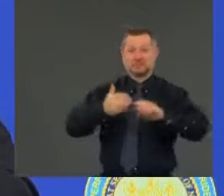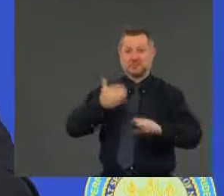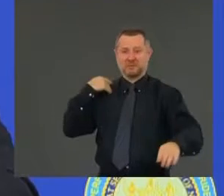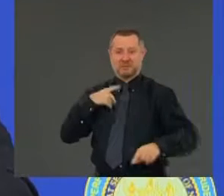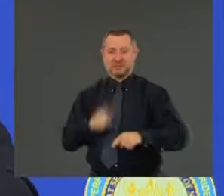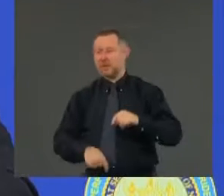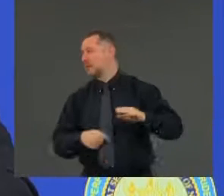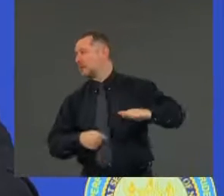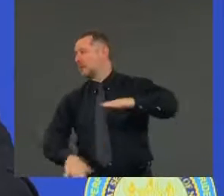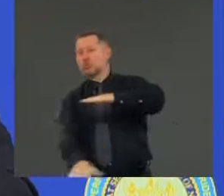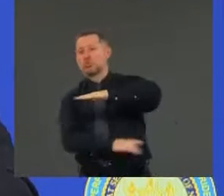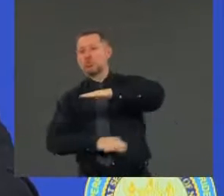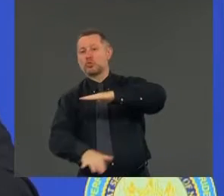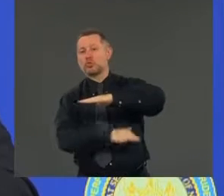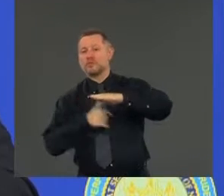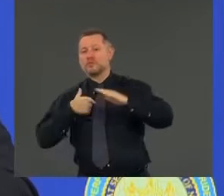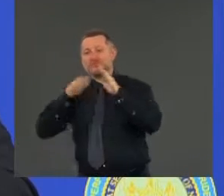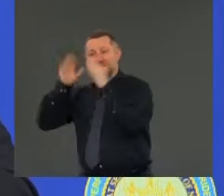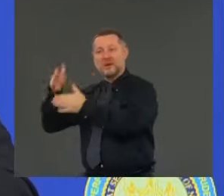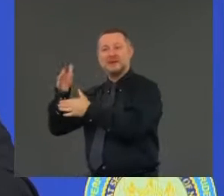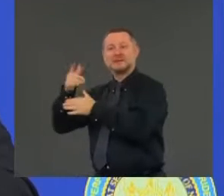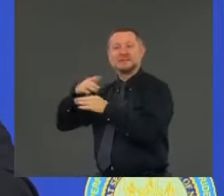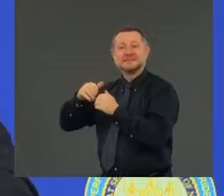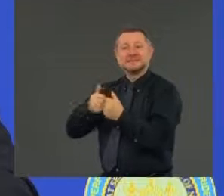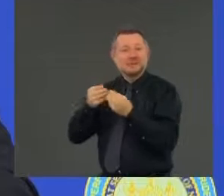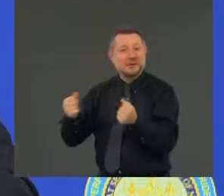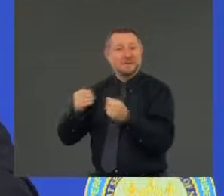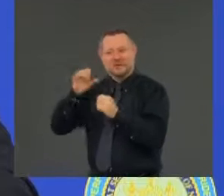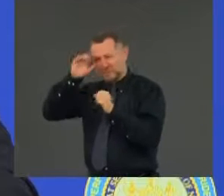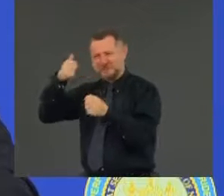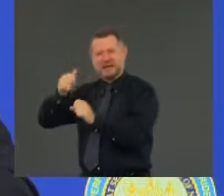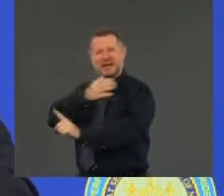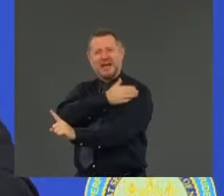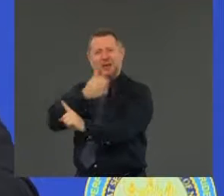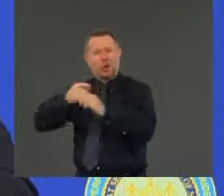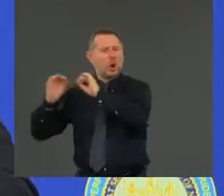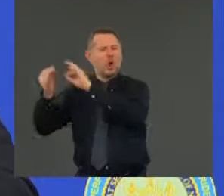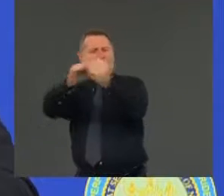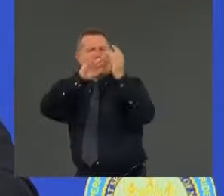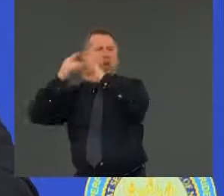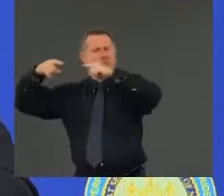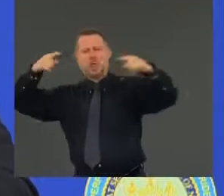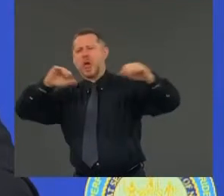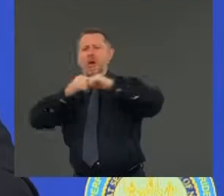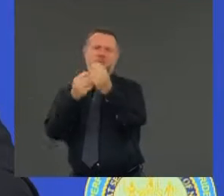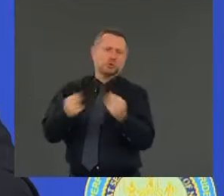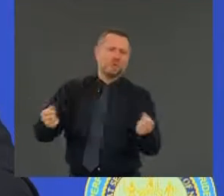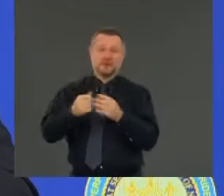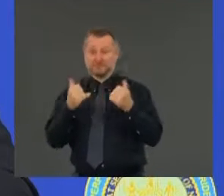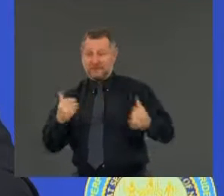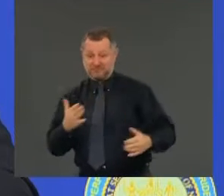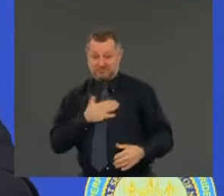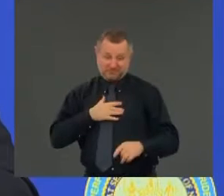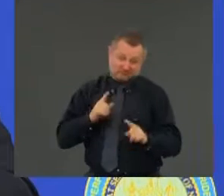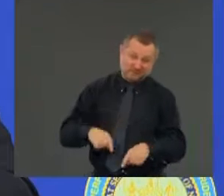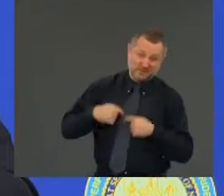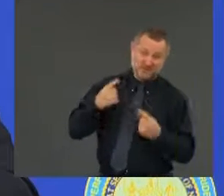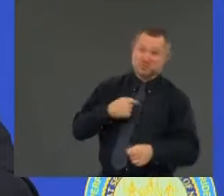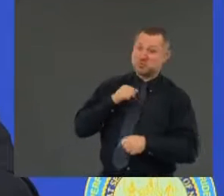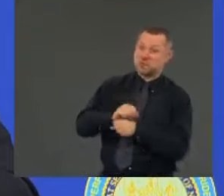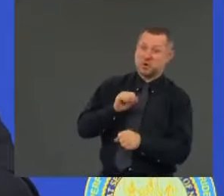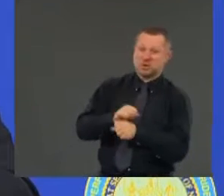and there's been a lot of dissension. And I spent my whole life working on the homeless